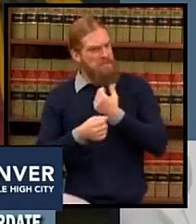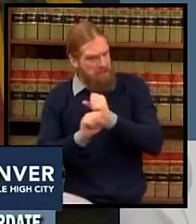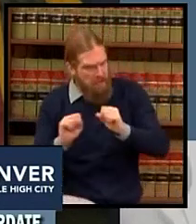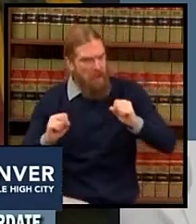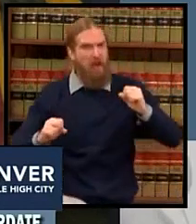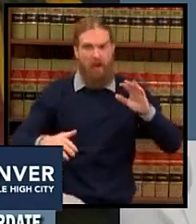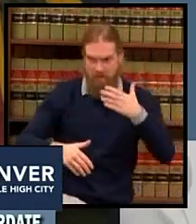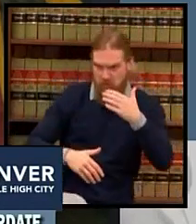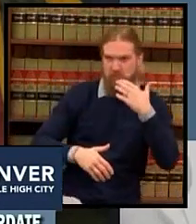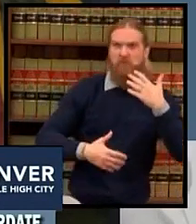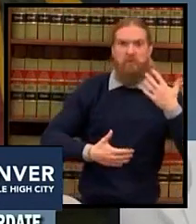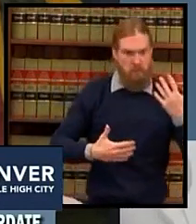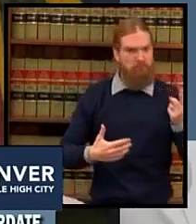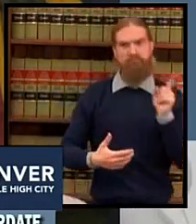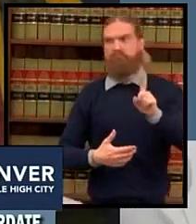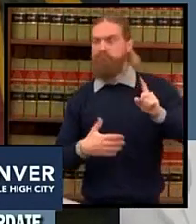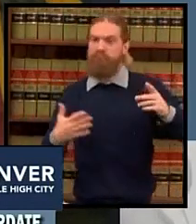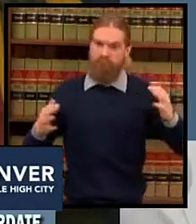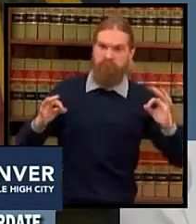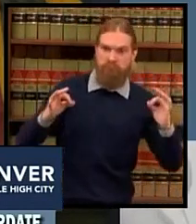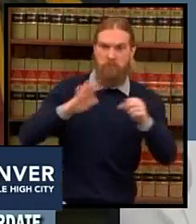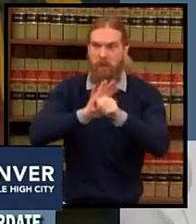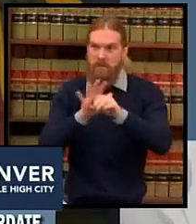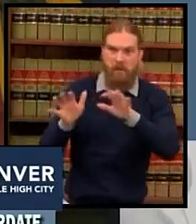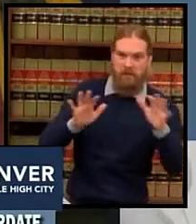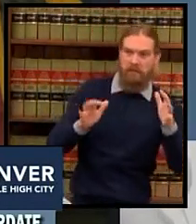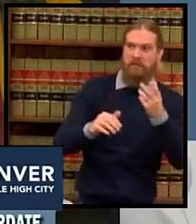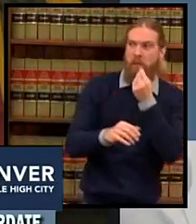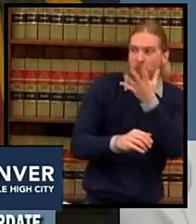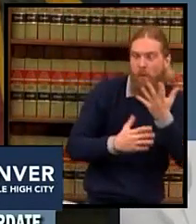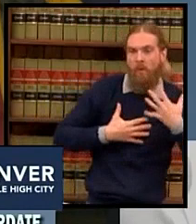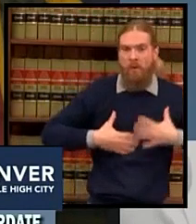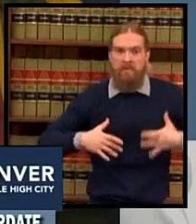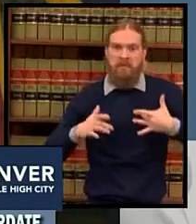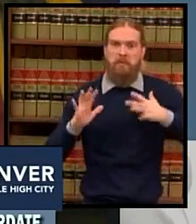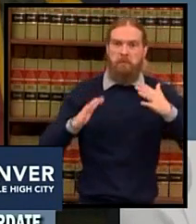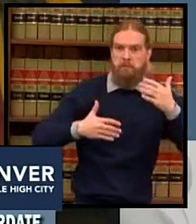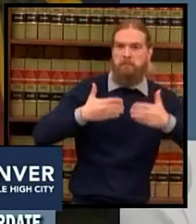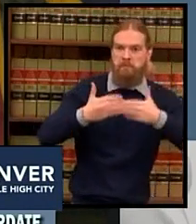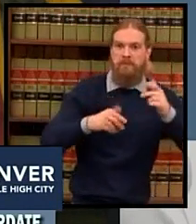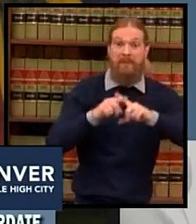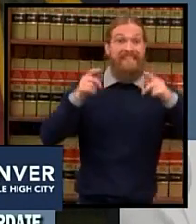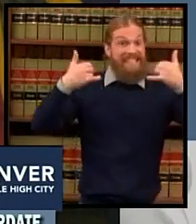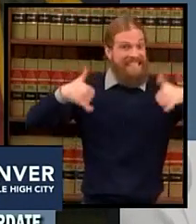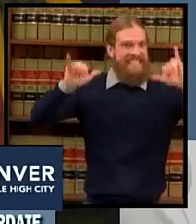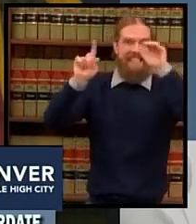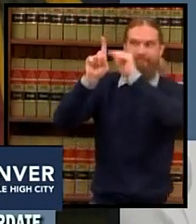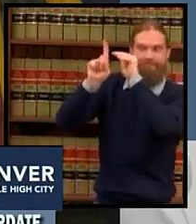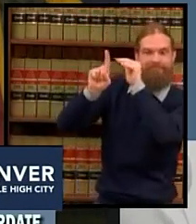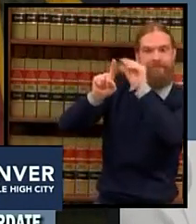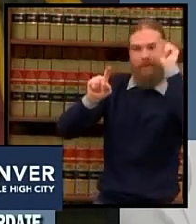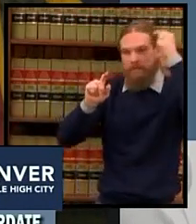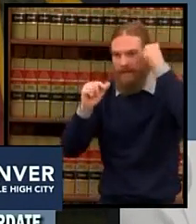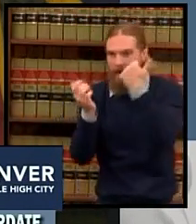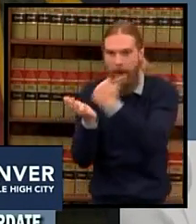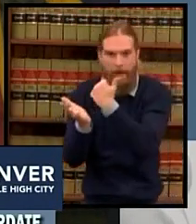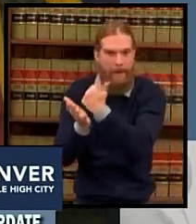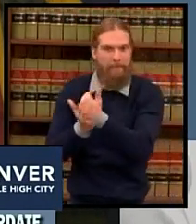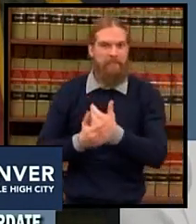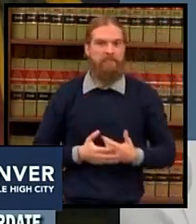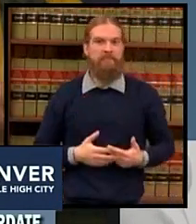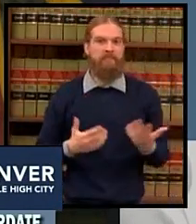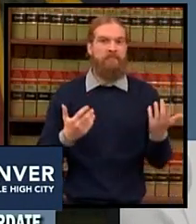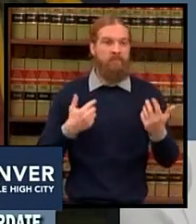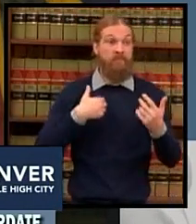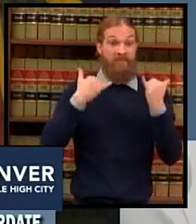inclement weather, certainly during these times. So we're going to keep pushing on that. We're continuing to talk, as I've shared with you. I spoke on the federal level to the Vice